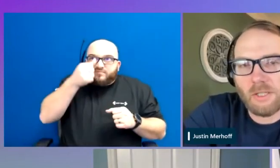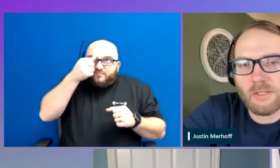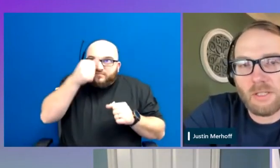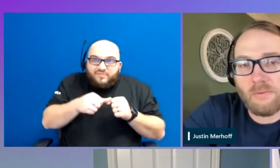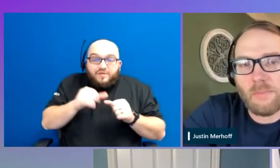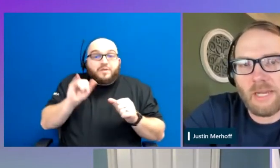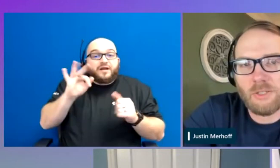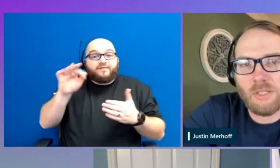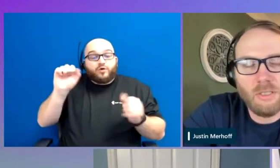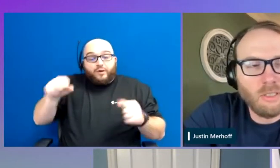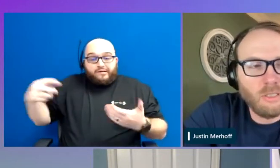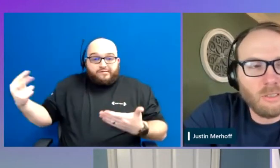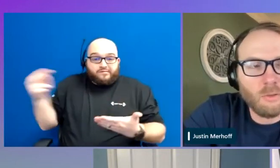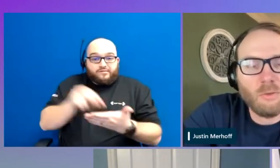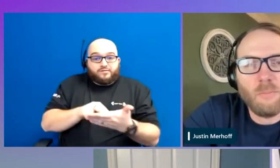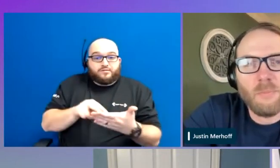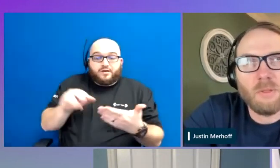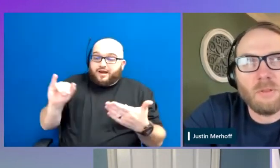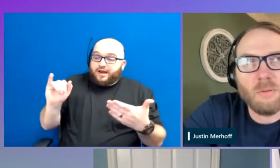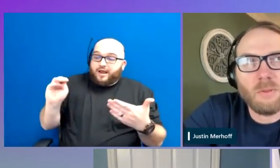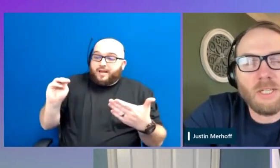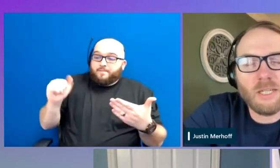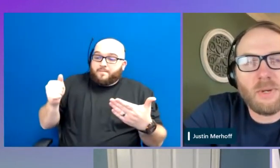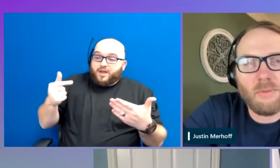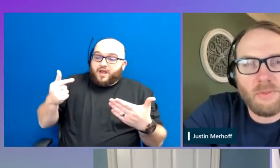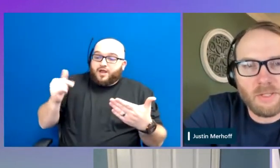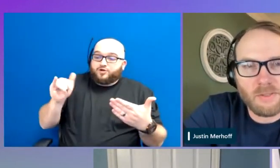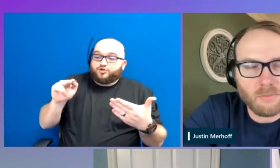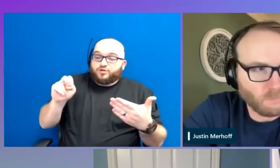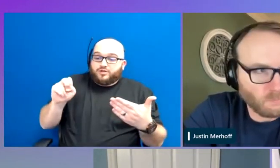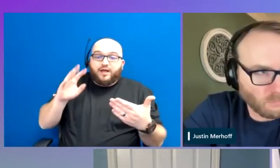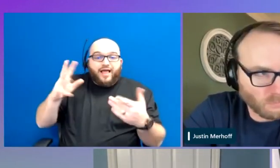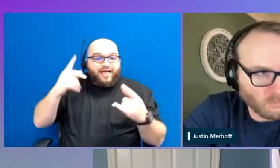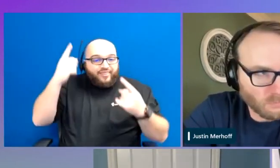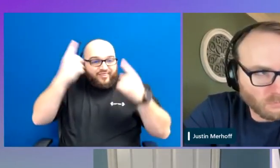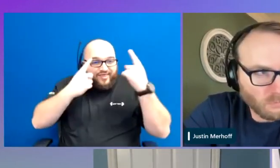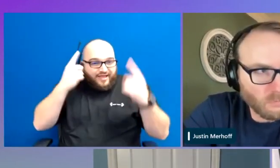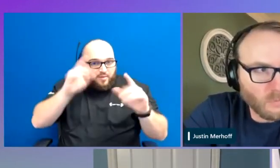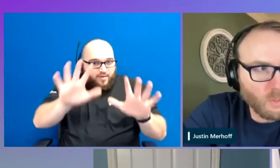at the lyrics of Imagine, think about this.